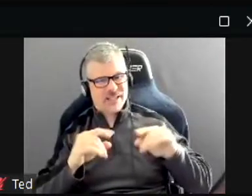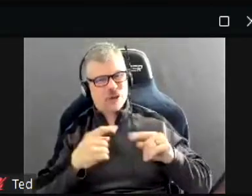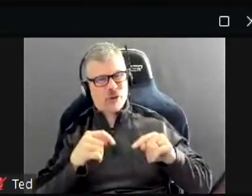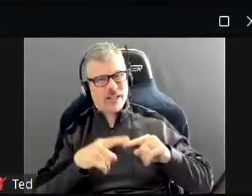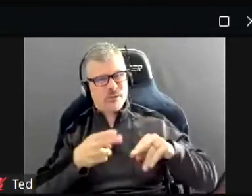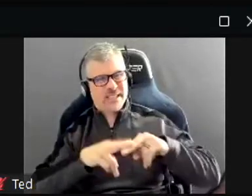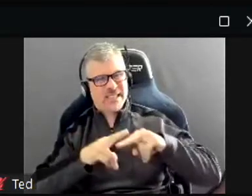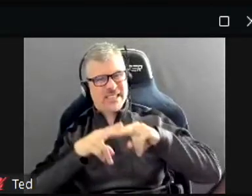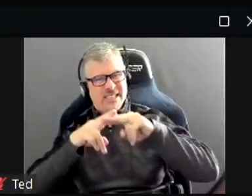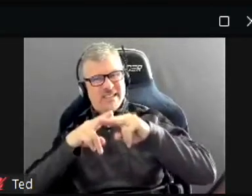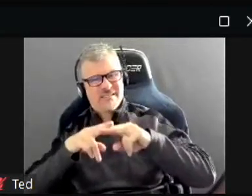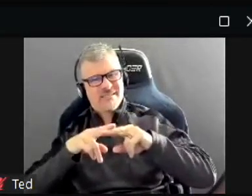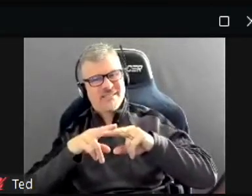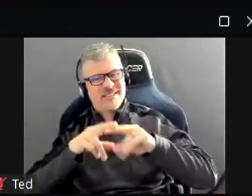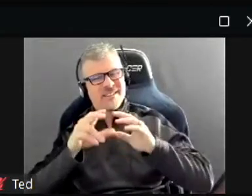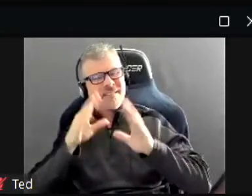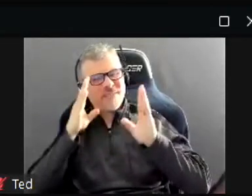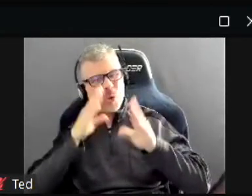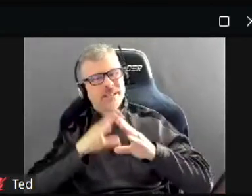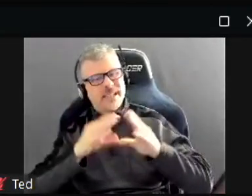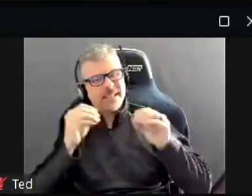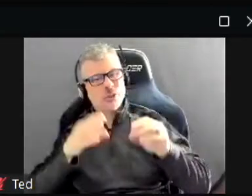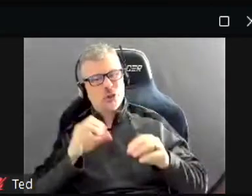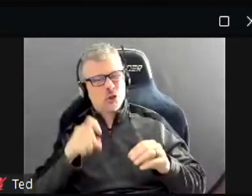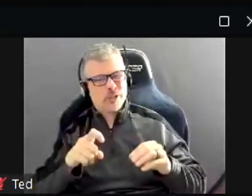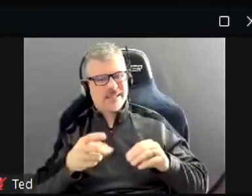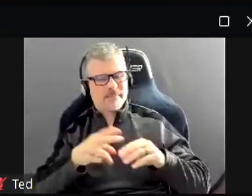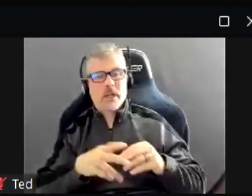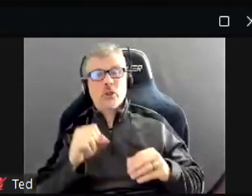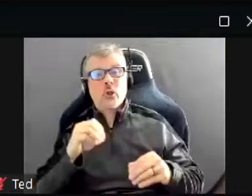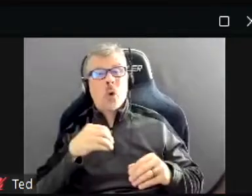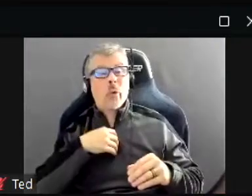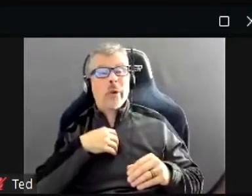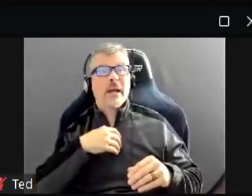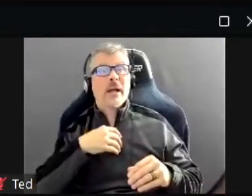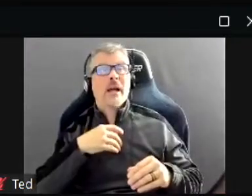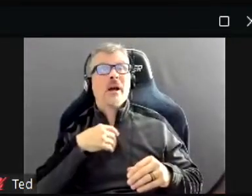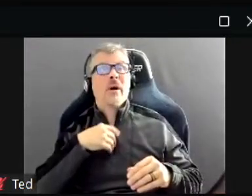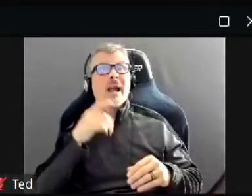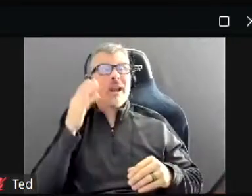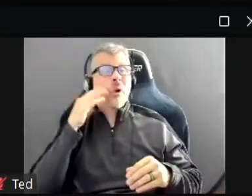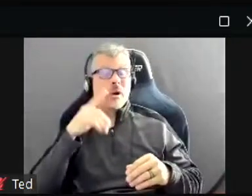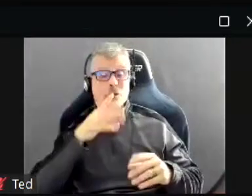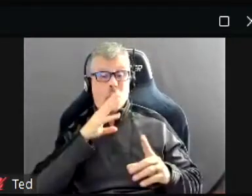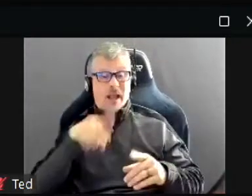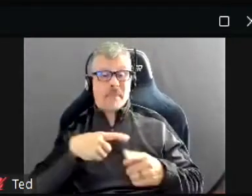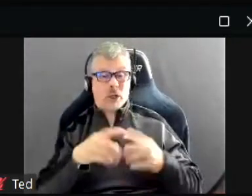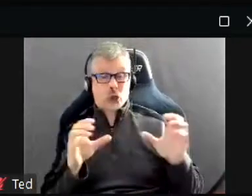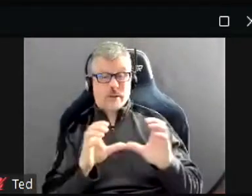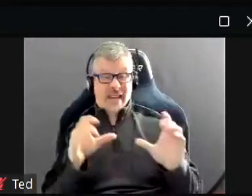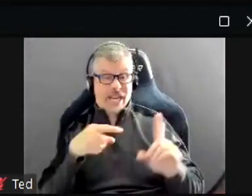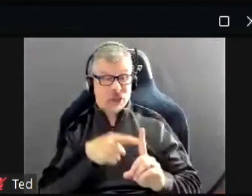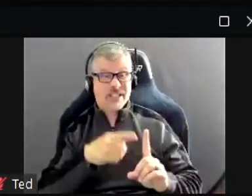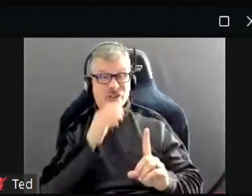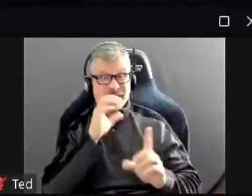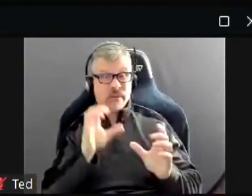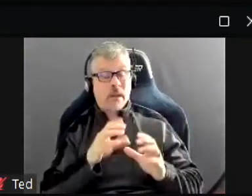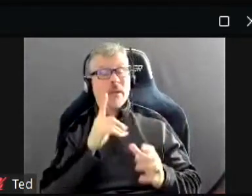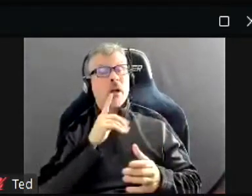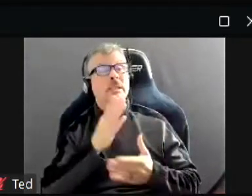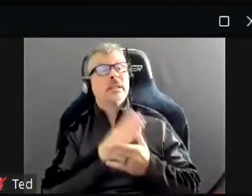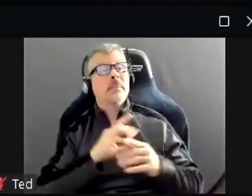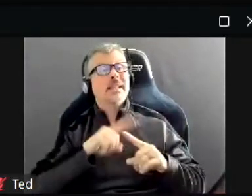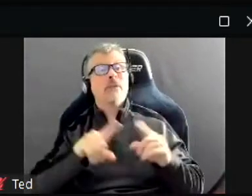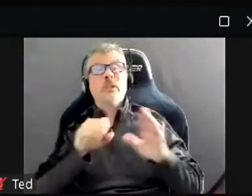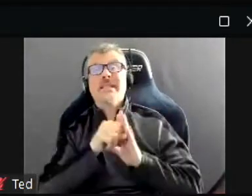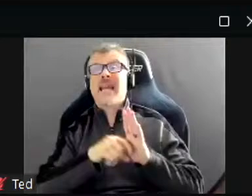all schools. And additionally, when we're talking about certifications, I know in some states you're able to